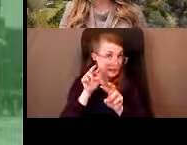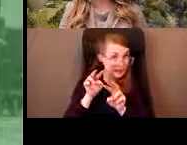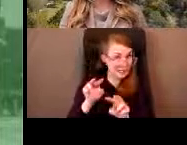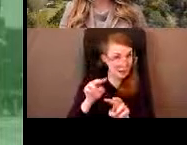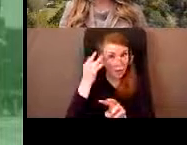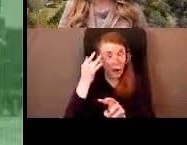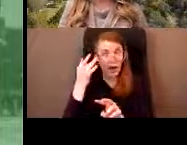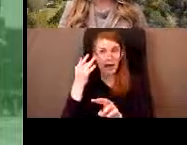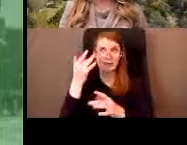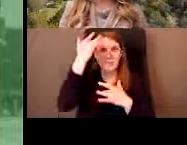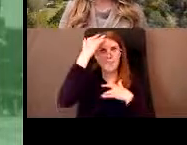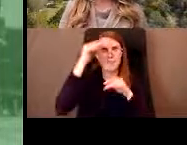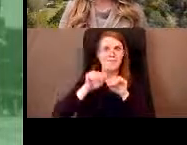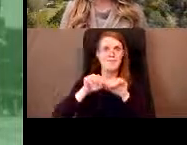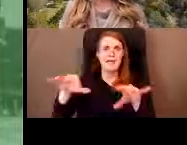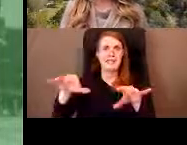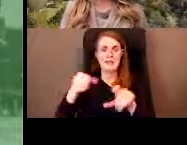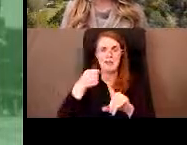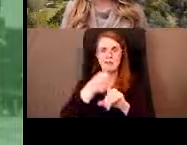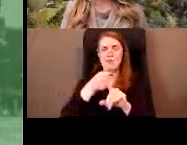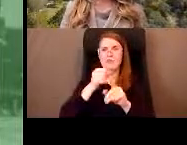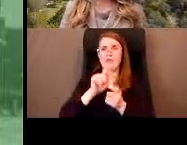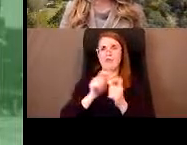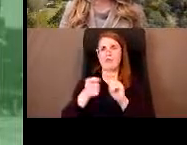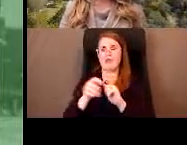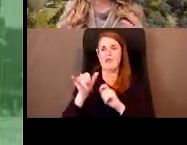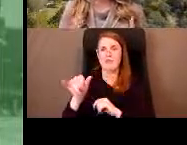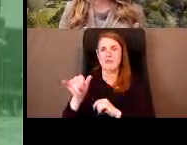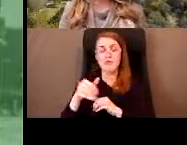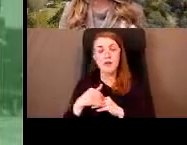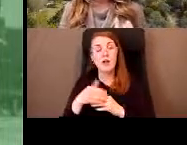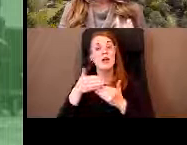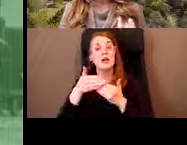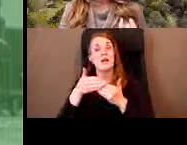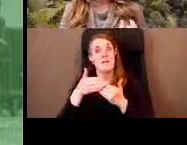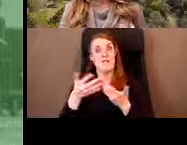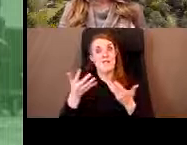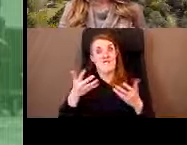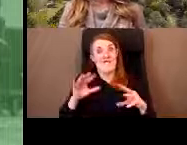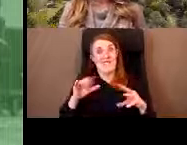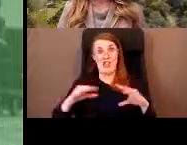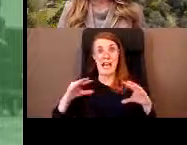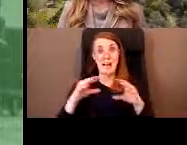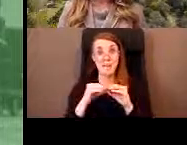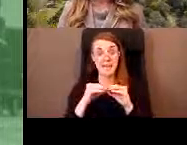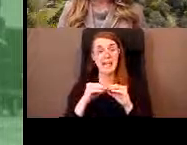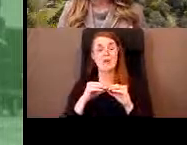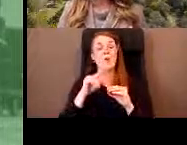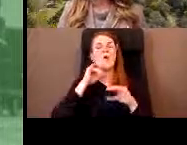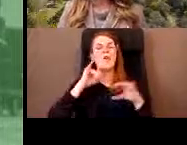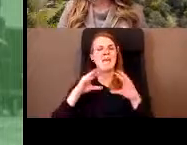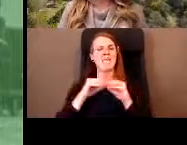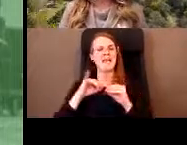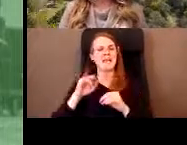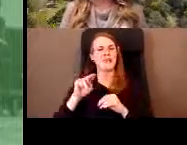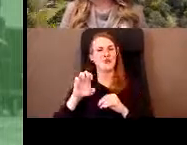lot of loops. And then following that meeting and the feedback at that meeting, we'll be talking about